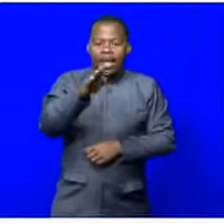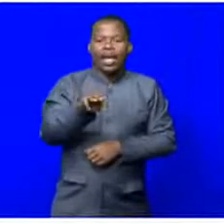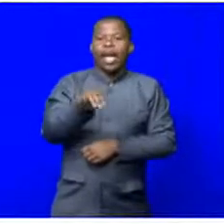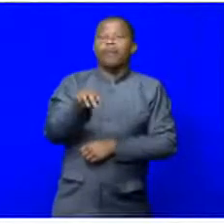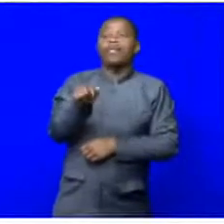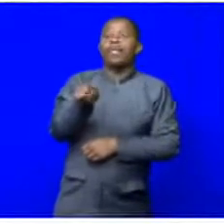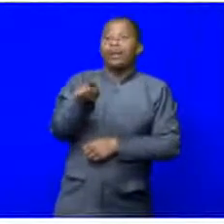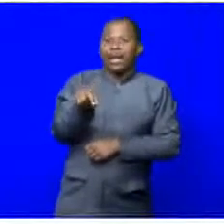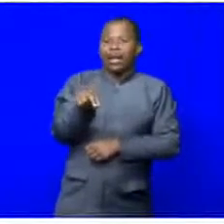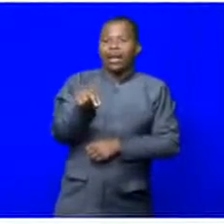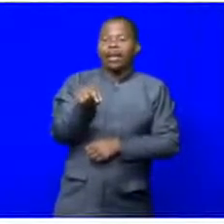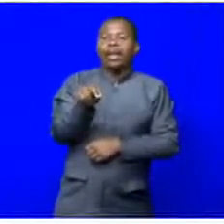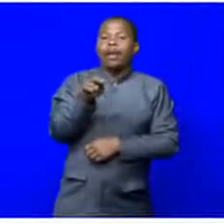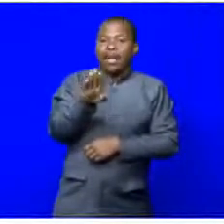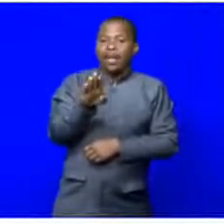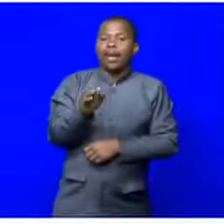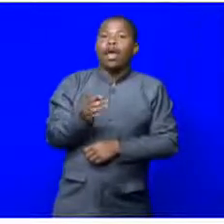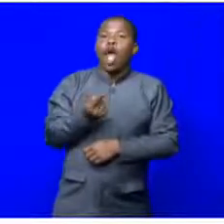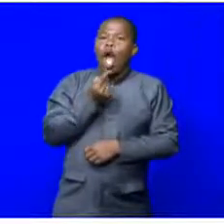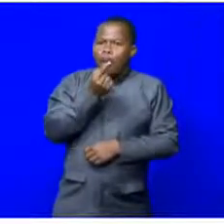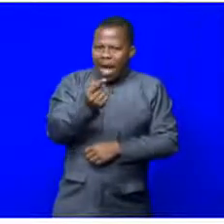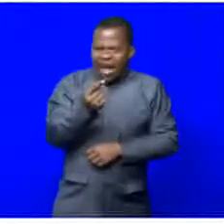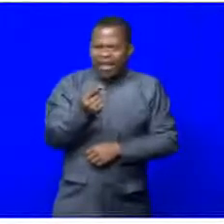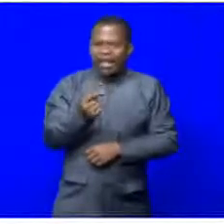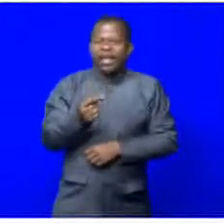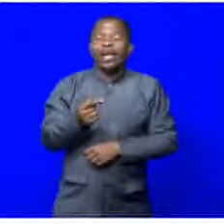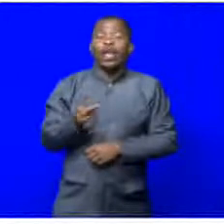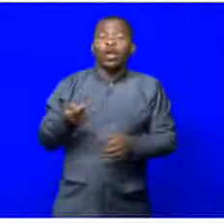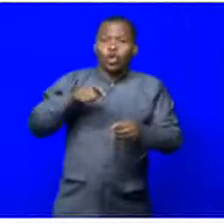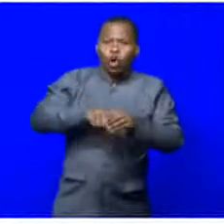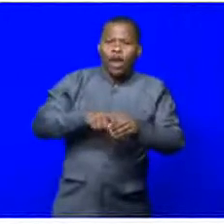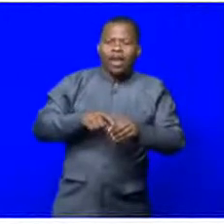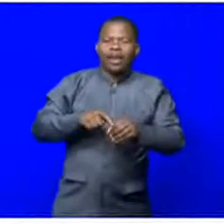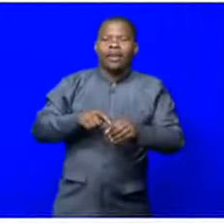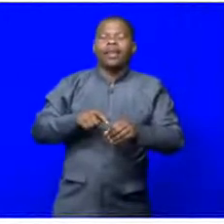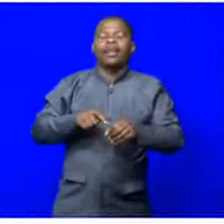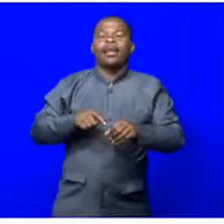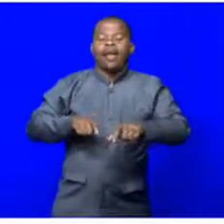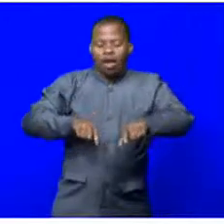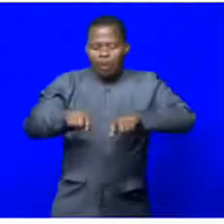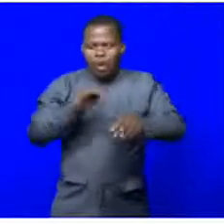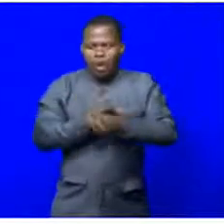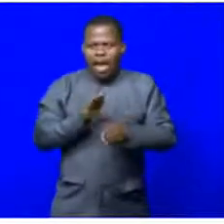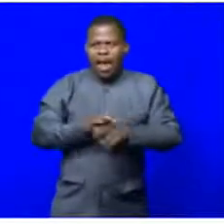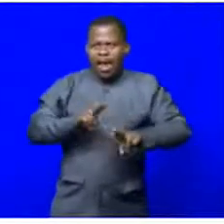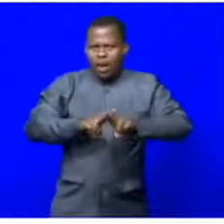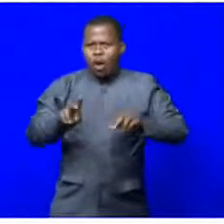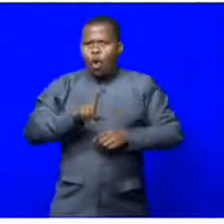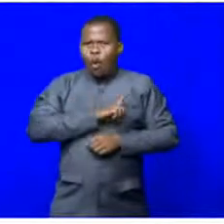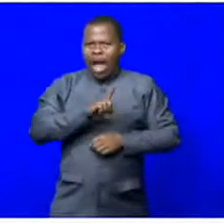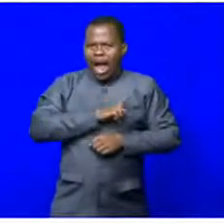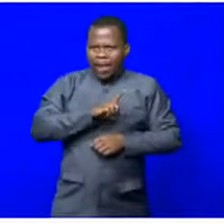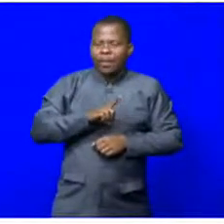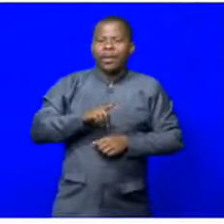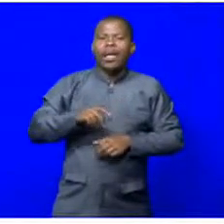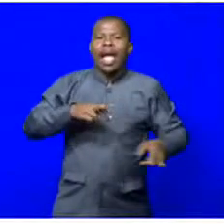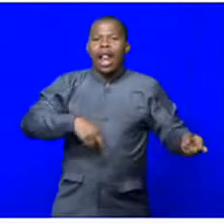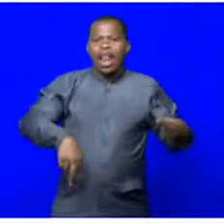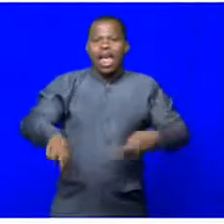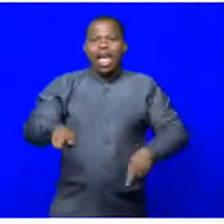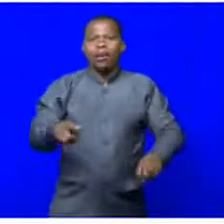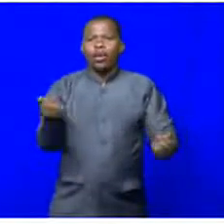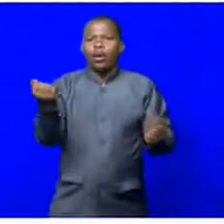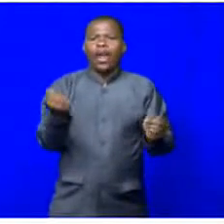kugcuzelana kahle njengoba endleleni bebalahleka kulandzela ukuthi bekude imibhalo netimbawo lebetikwakhombisa indlela